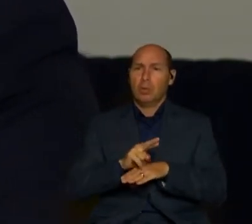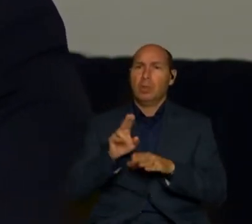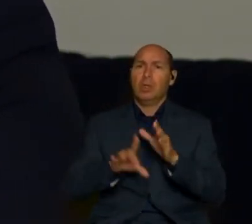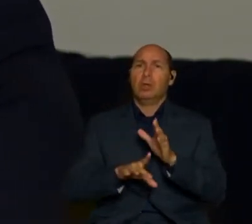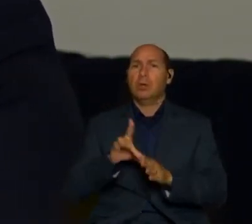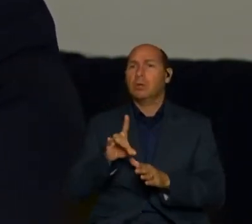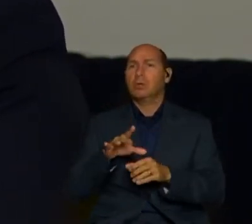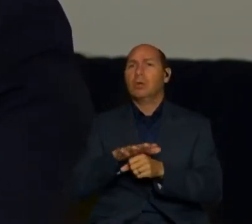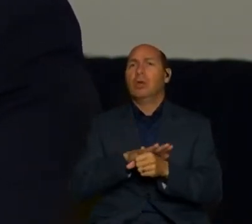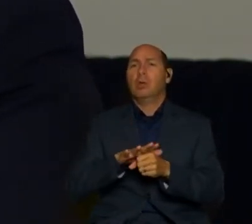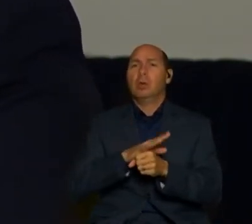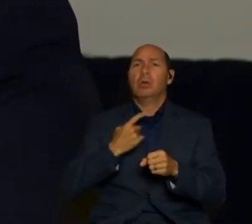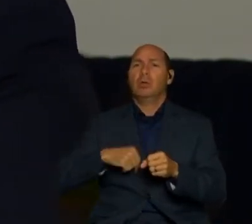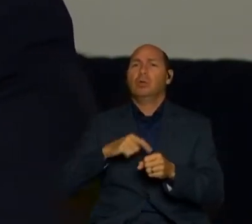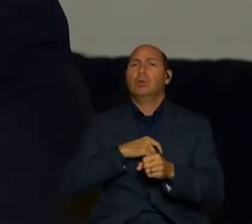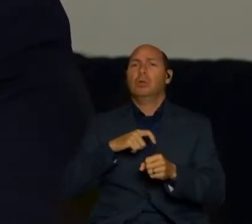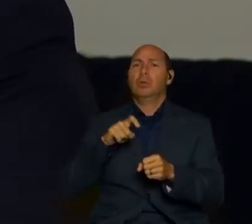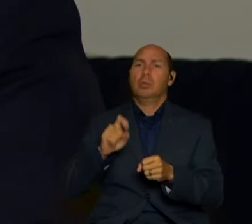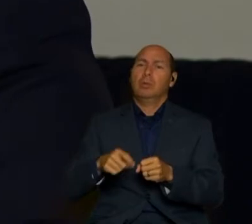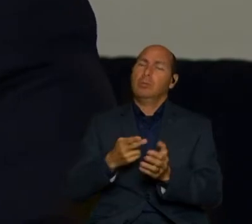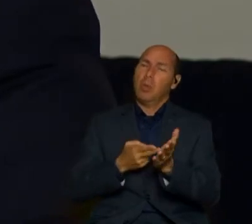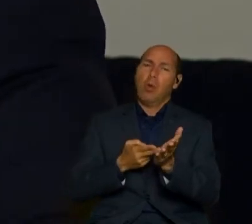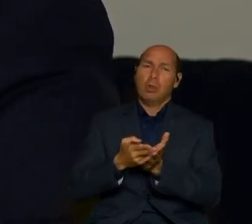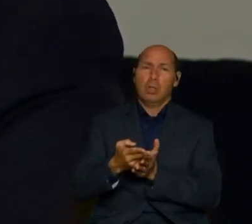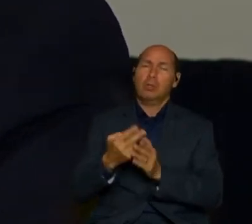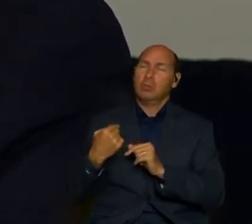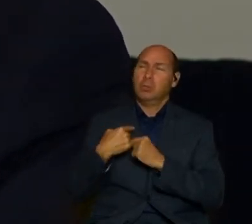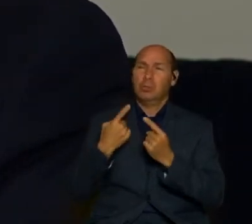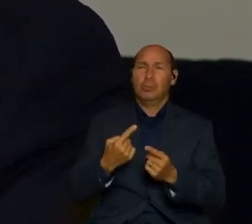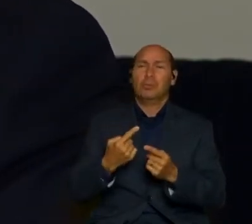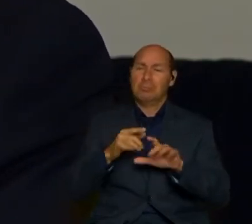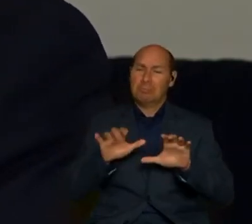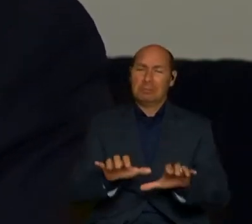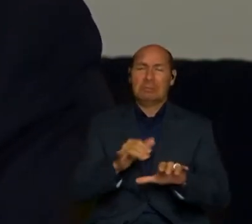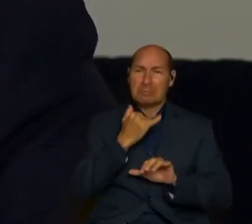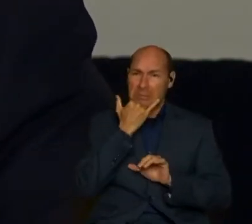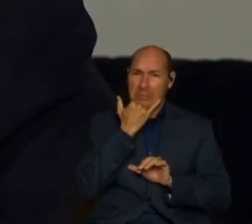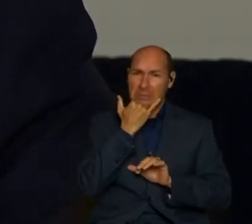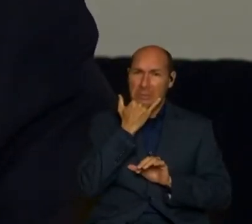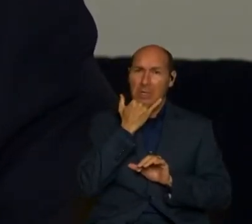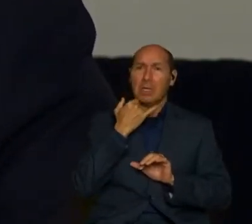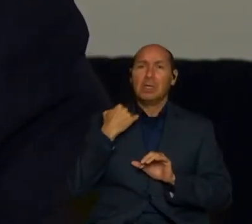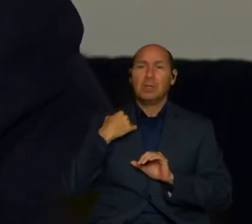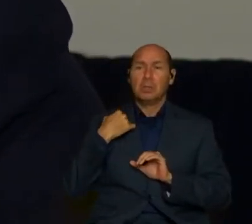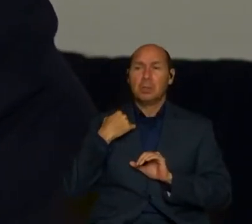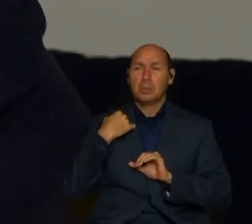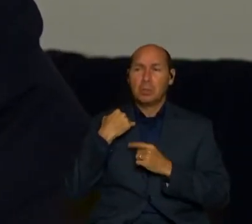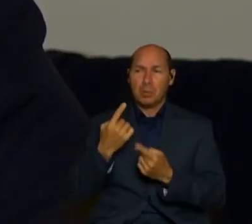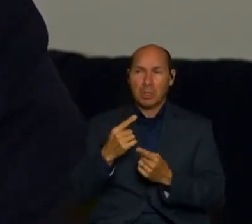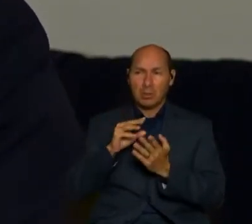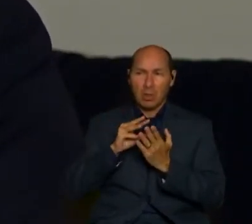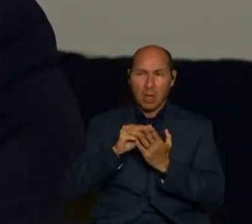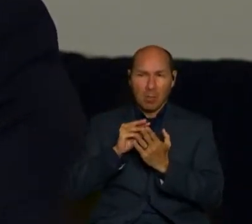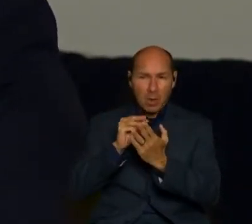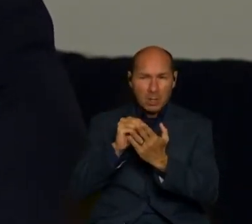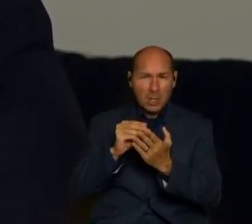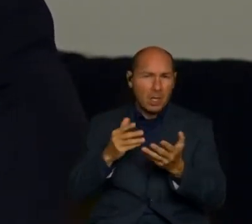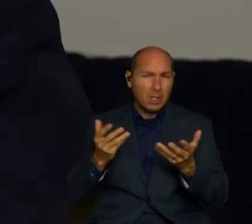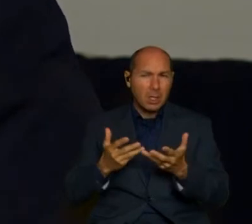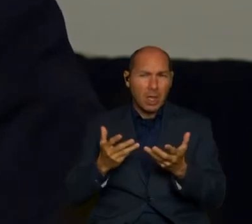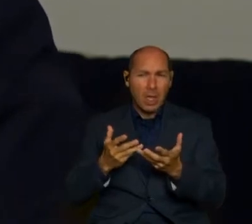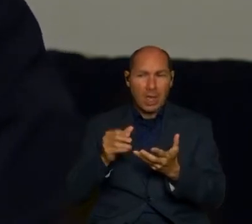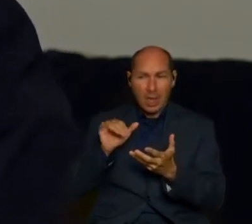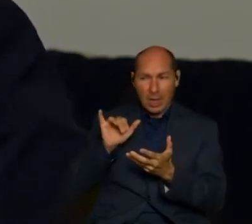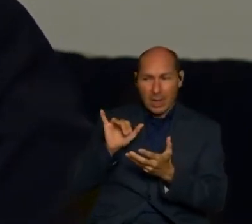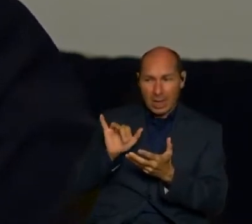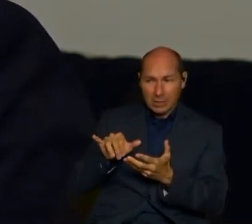we have to be honest, we were not doing right, that we learned from the process and that we implemented that permanently in